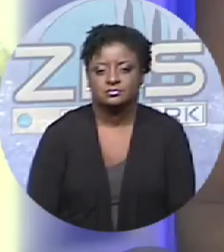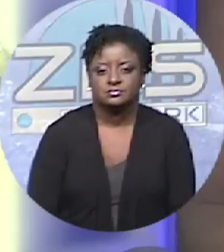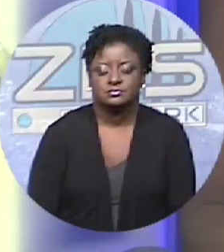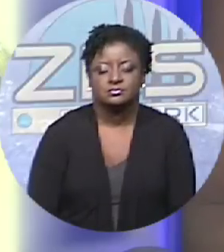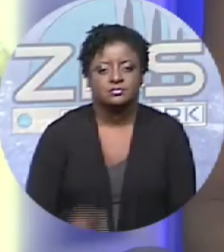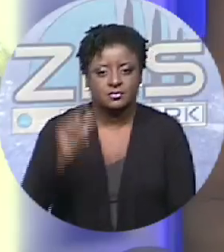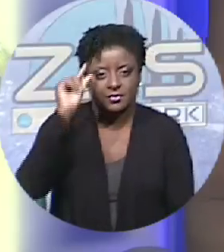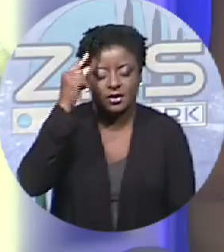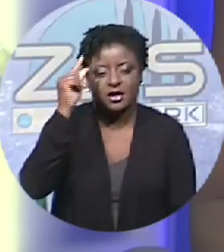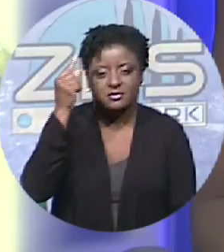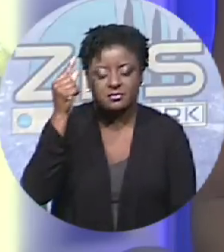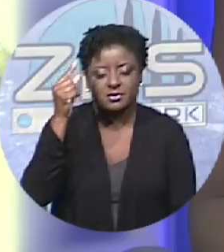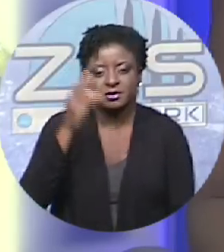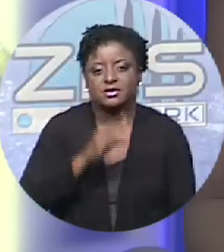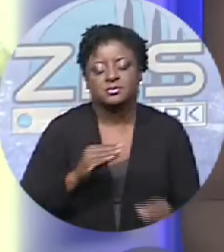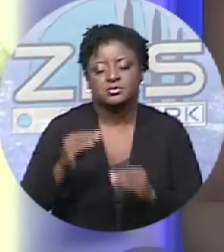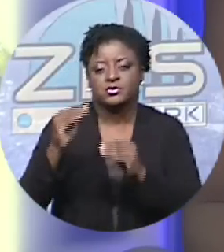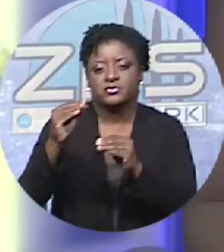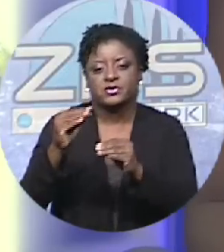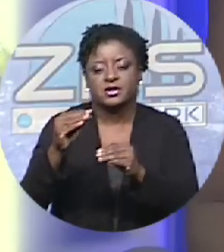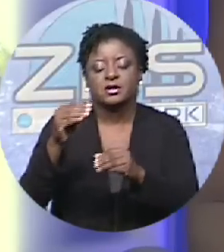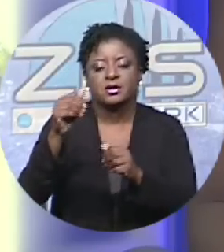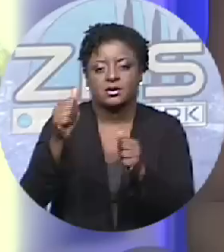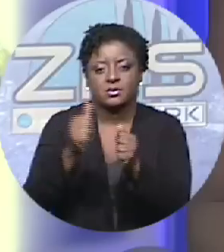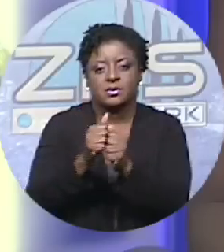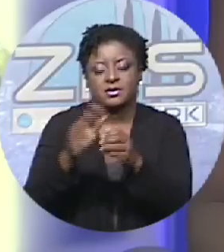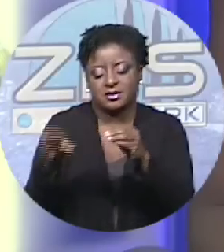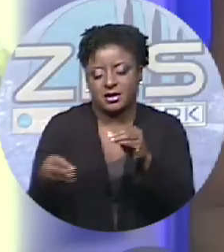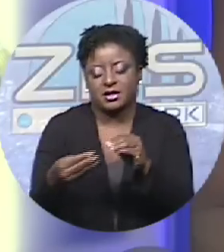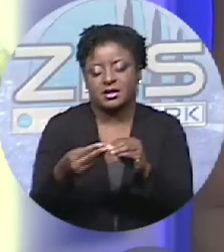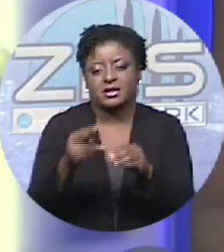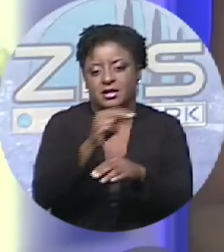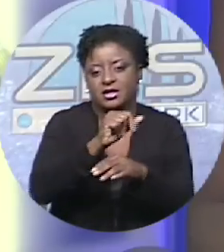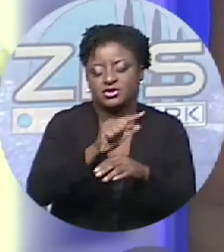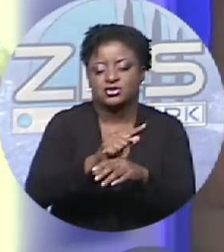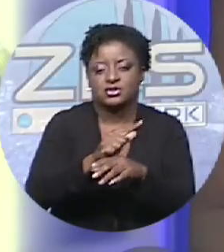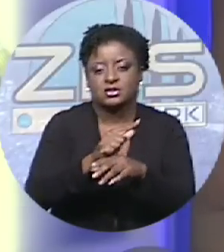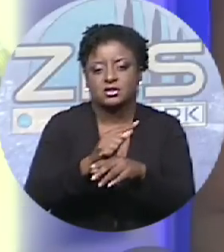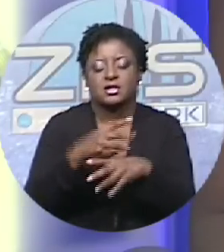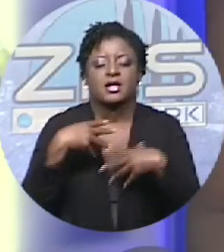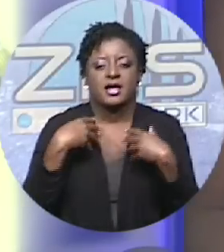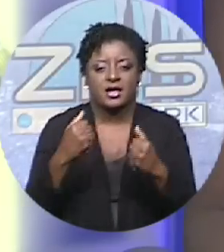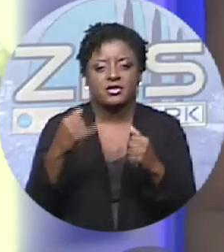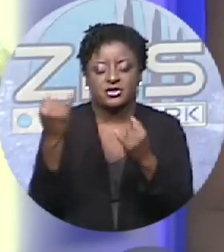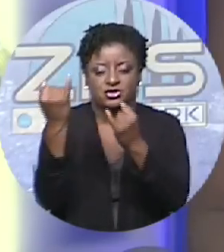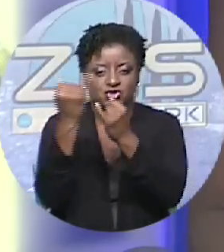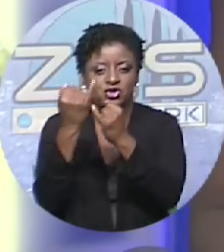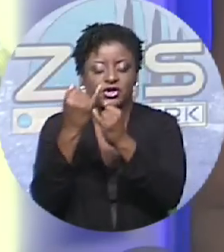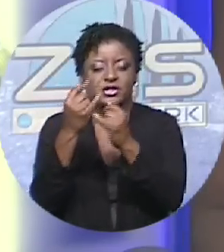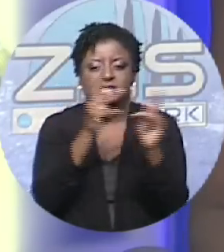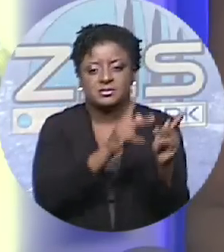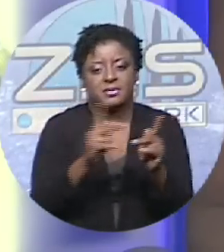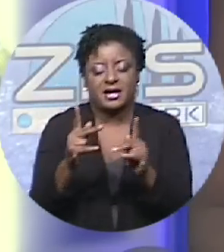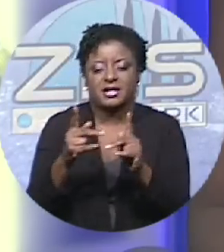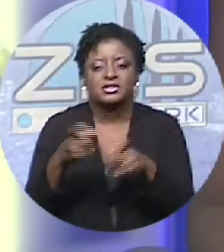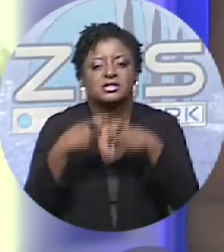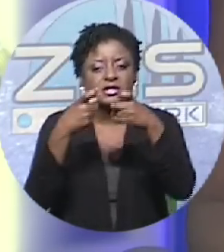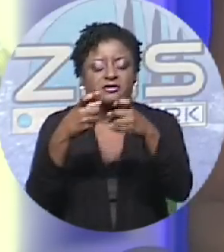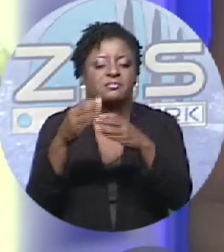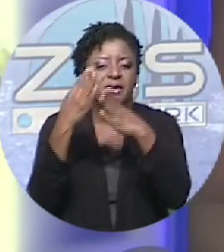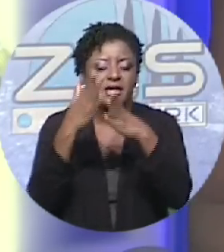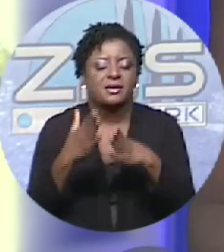The government is moving ahead with the implementation of its National Health Insurance Plan, which is designed to give Bahamians from all walks of